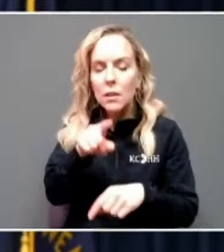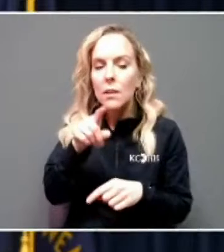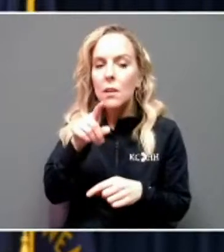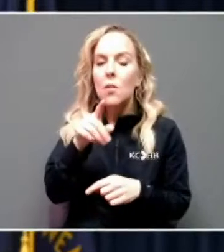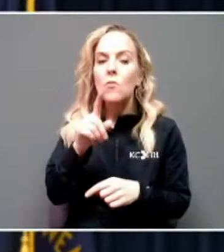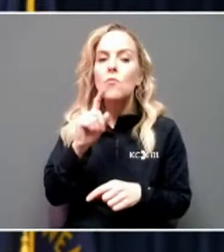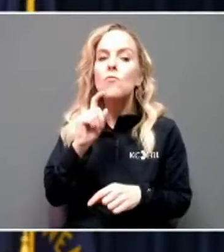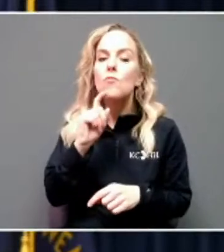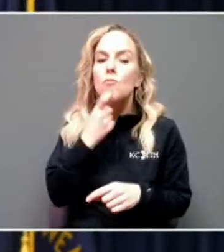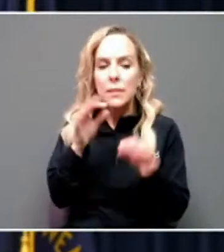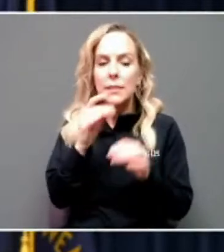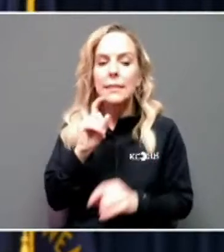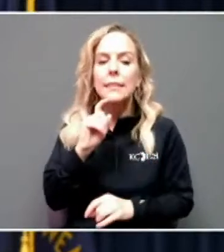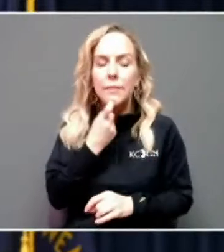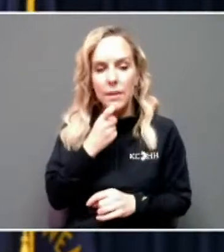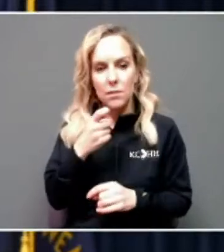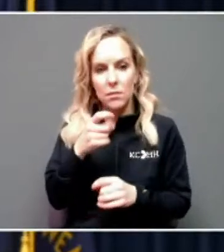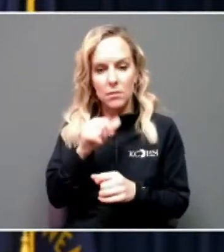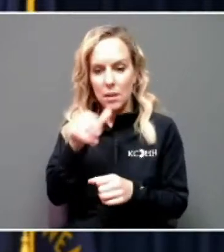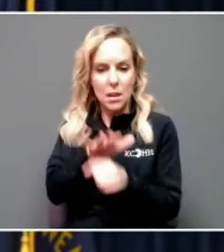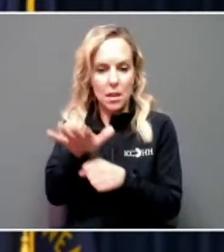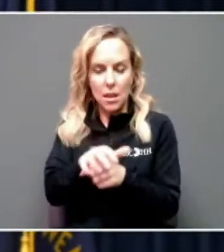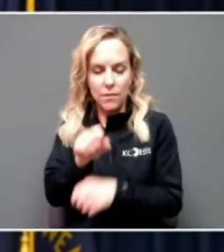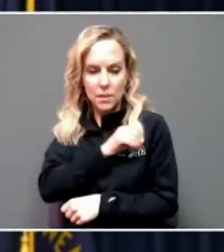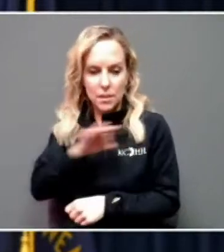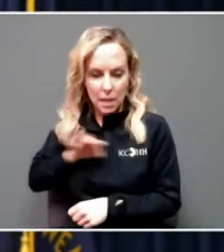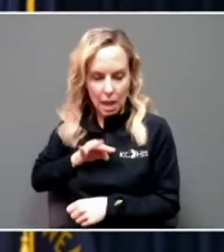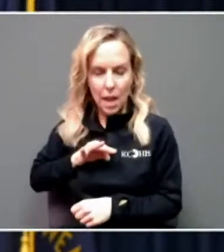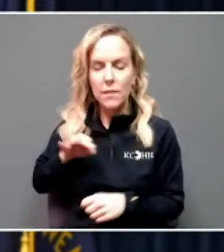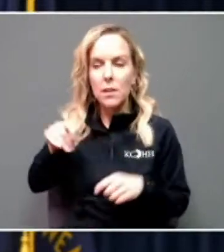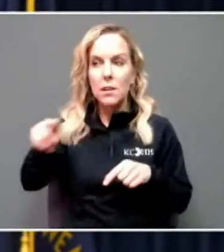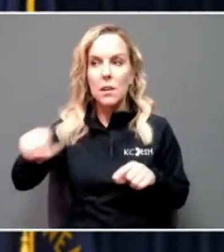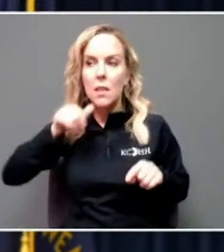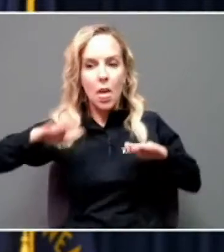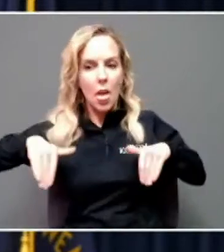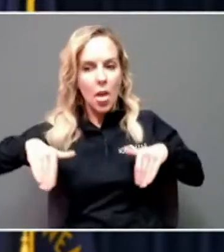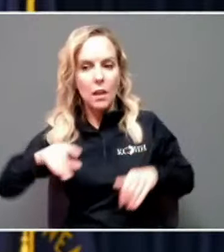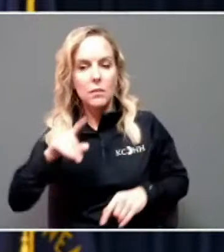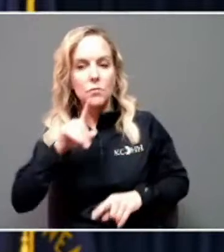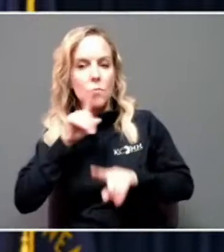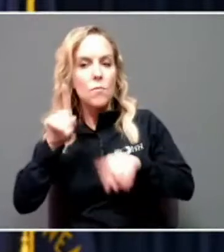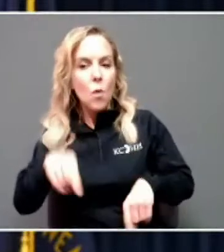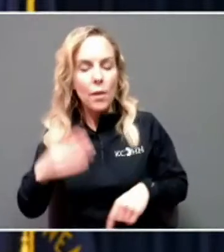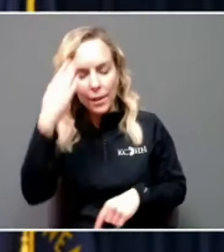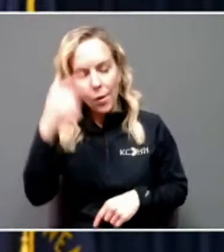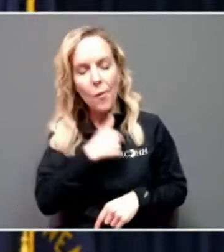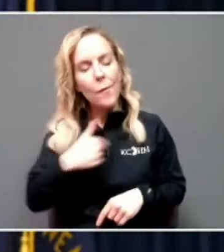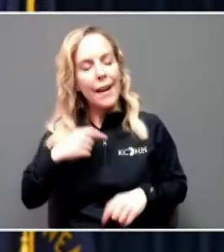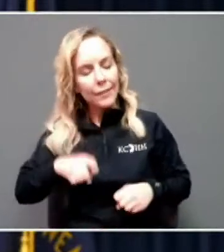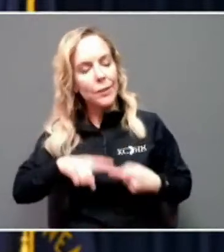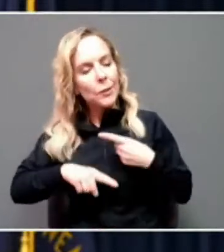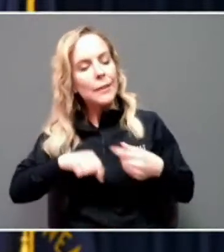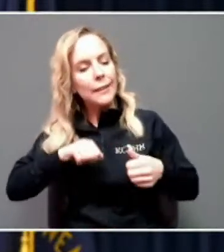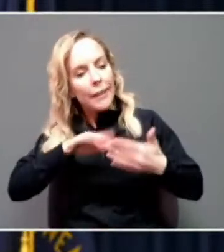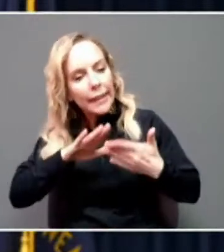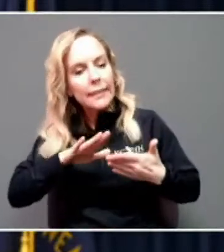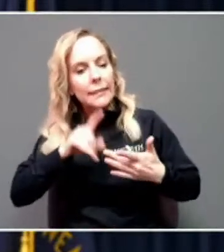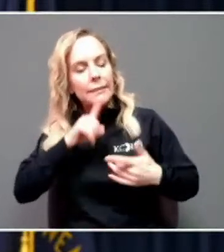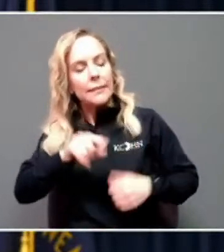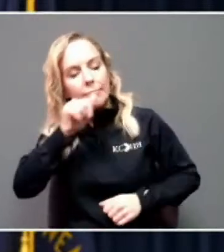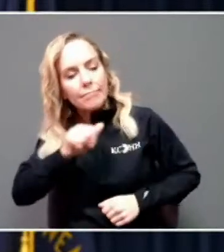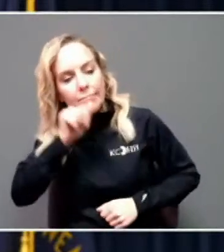aren't reporting it this time around because they know what we face. They know we've got to push through it, and they know there's a light at the end of the tunnel. I think